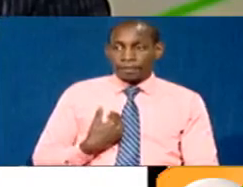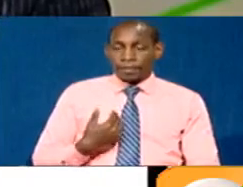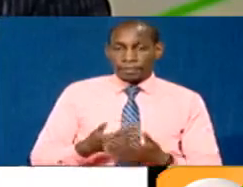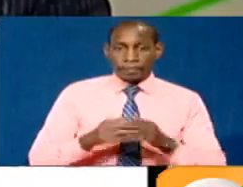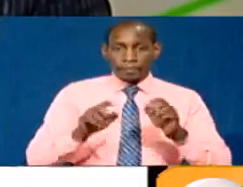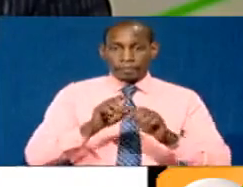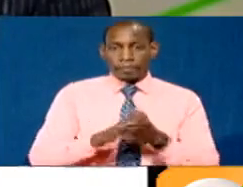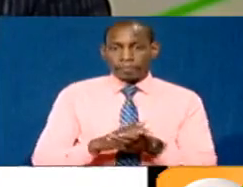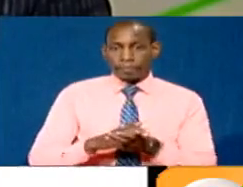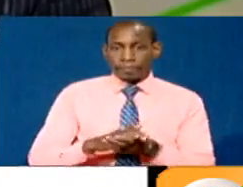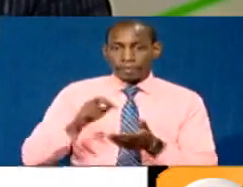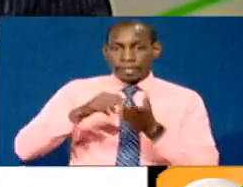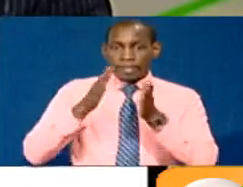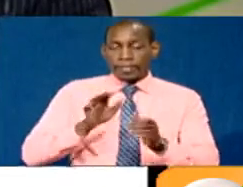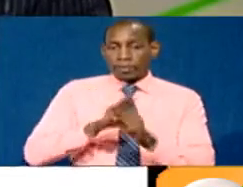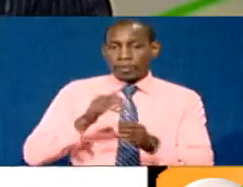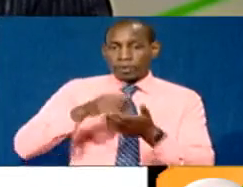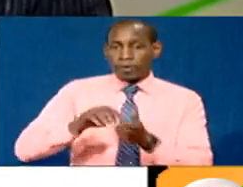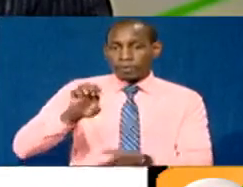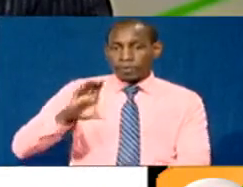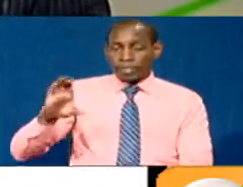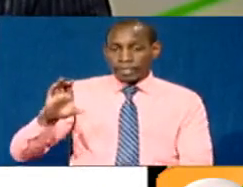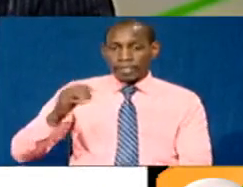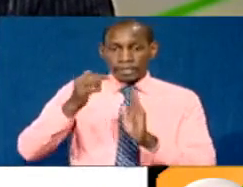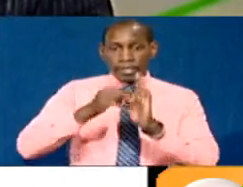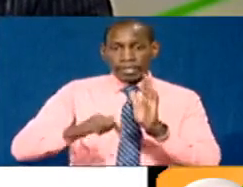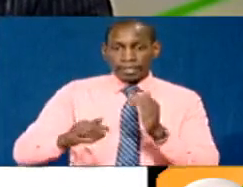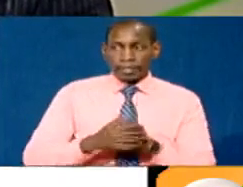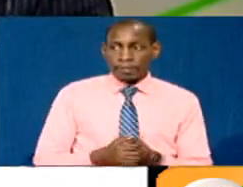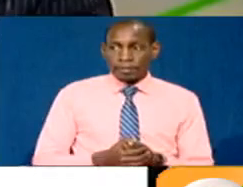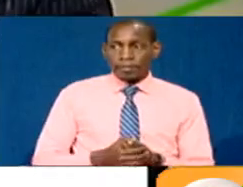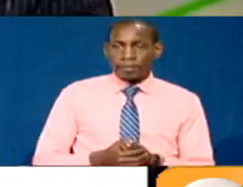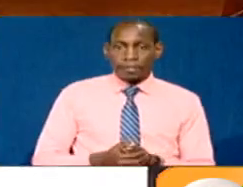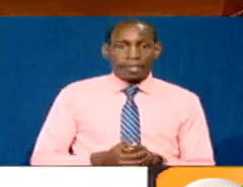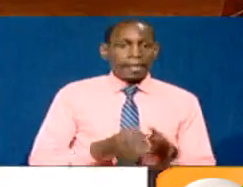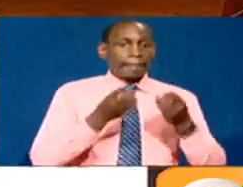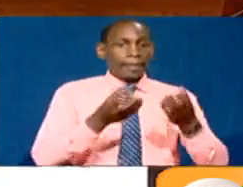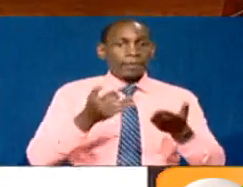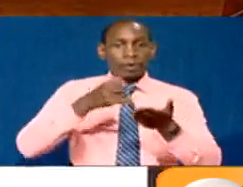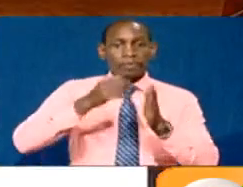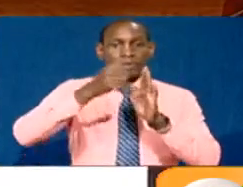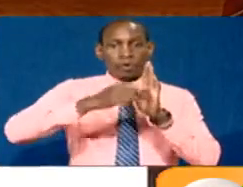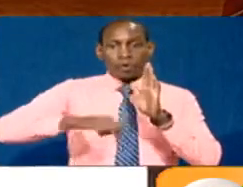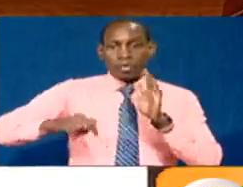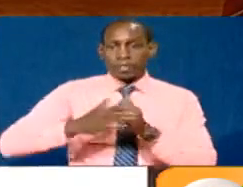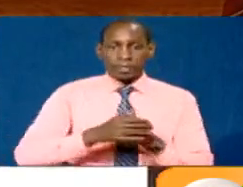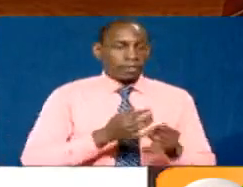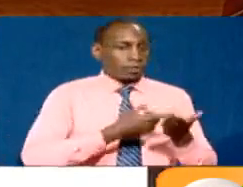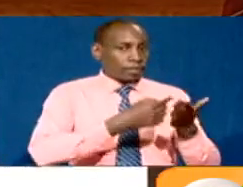of your aspirants are on this EACC list, or were on the list. The preponderant majority on that list.